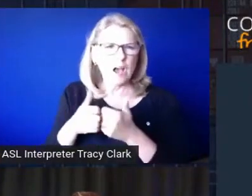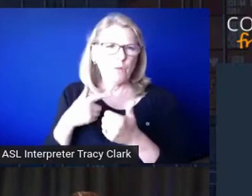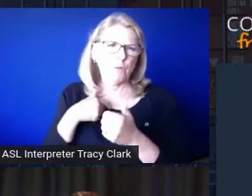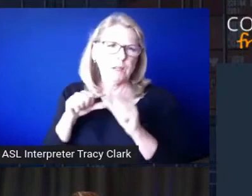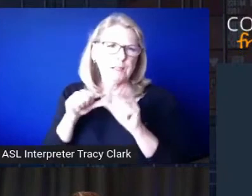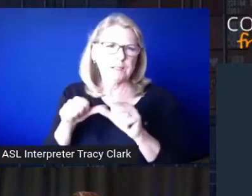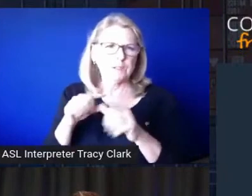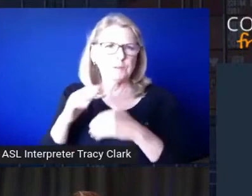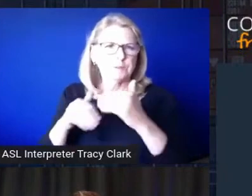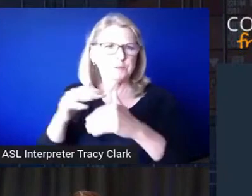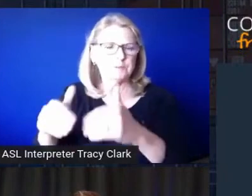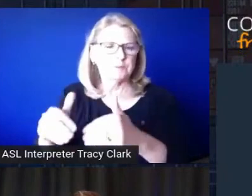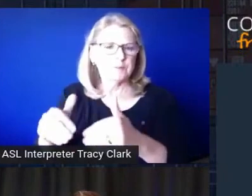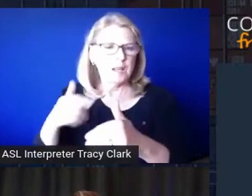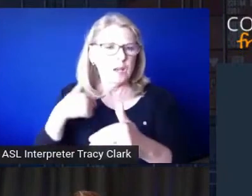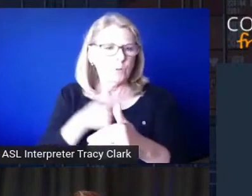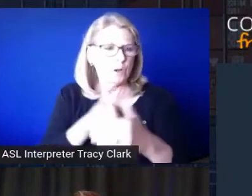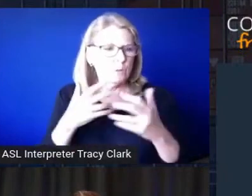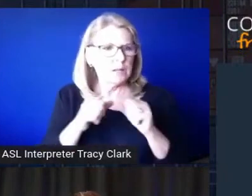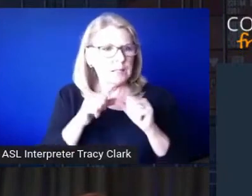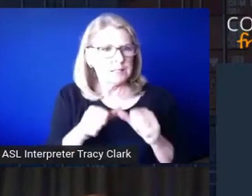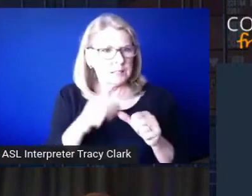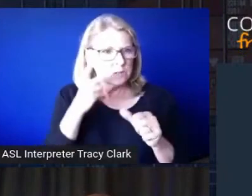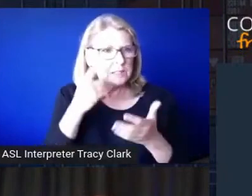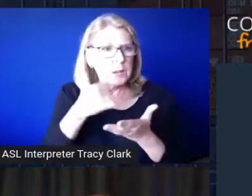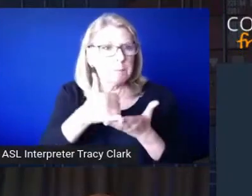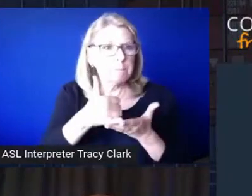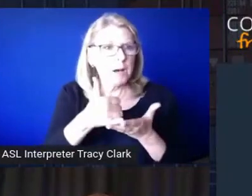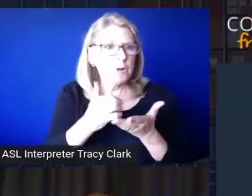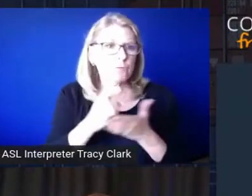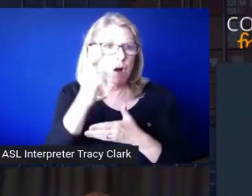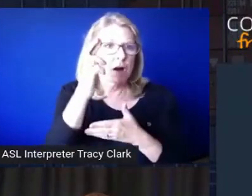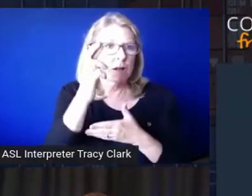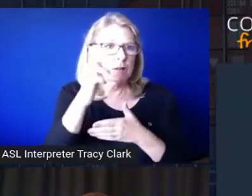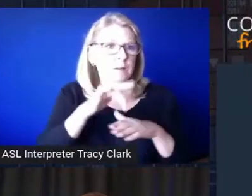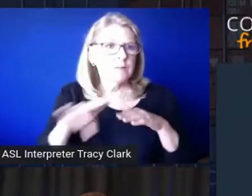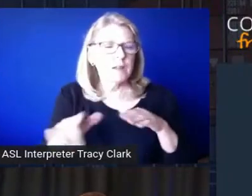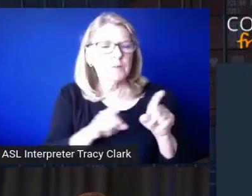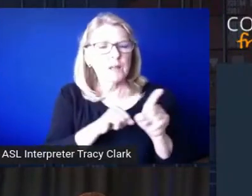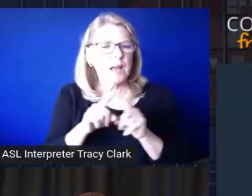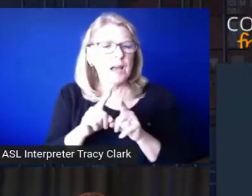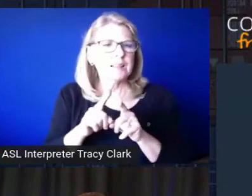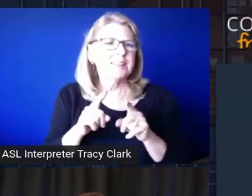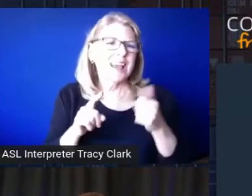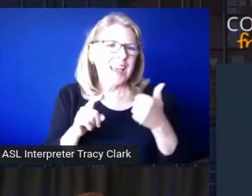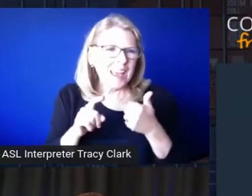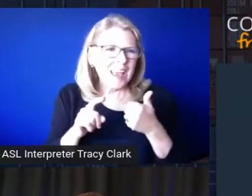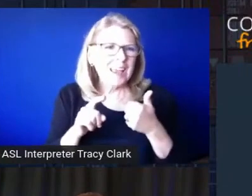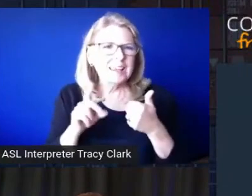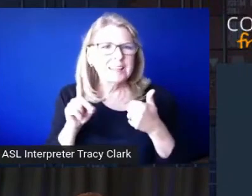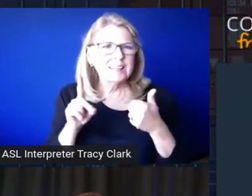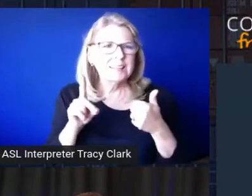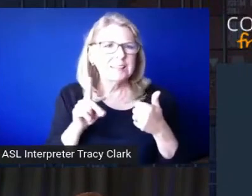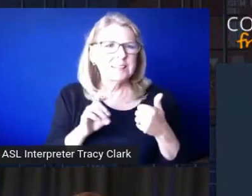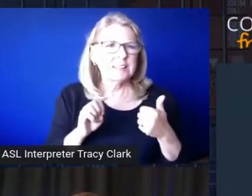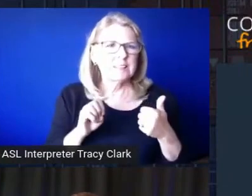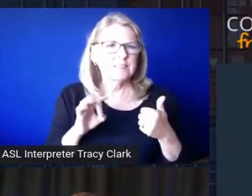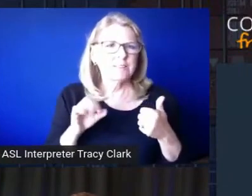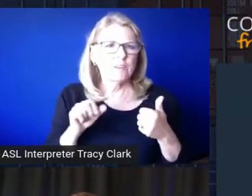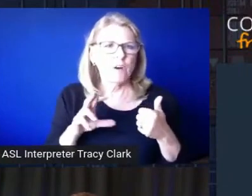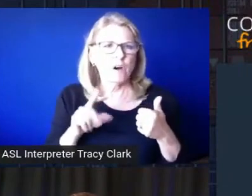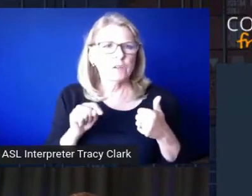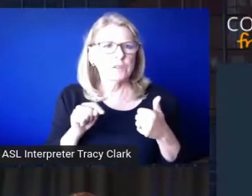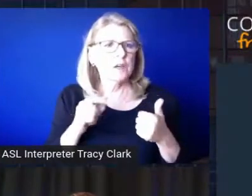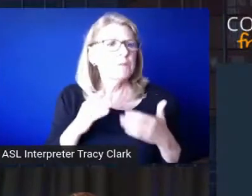see Bottlerocket being available as a default option. Maybe not the default option, but basically a option in any of the dropdowns